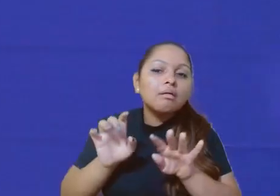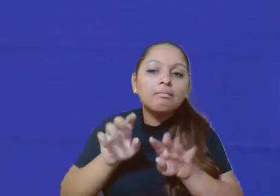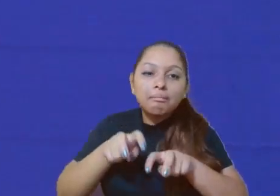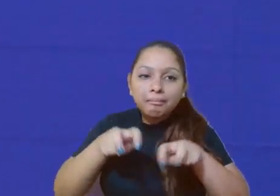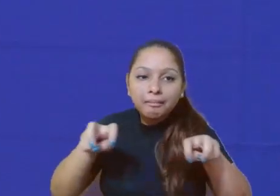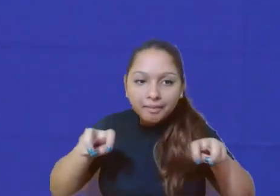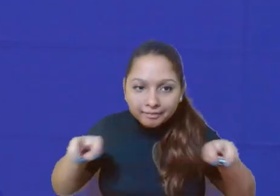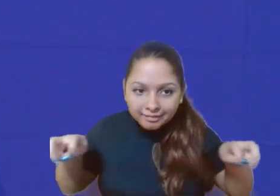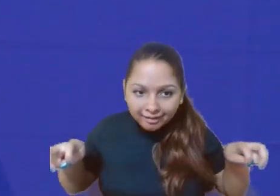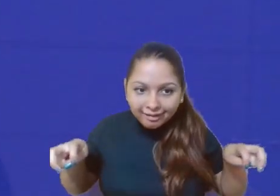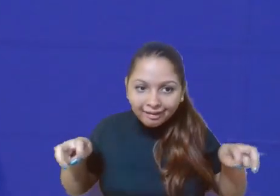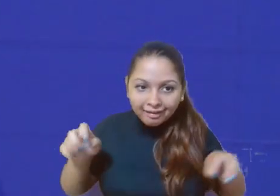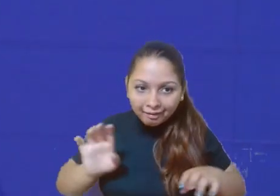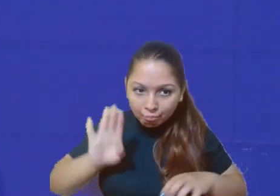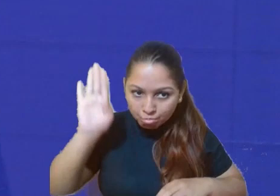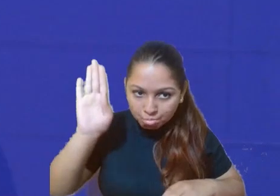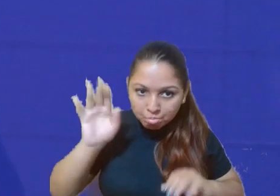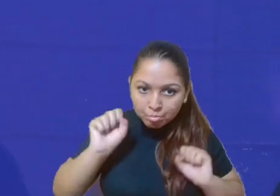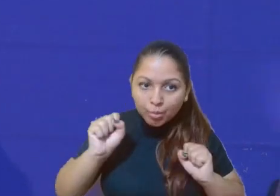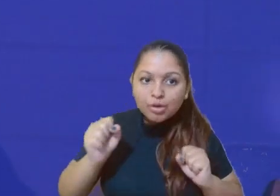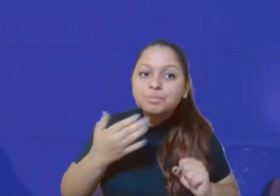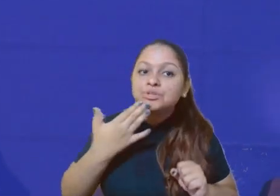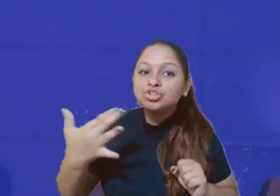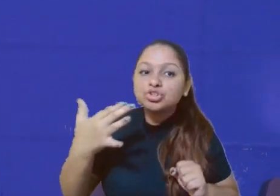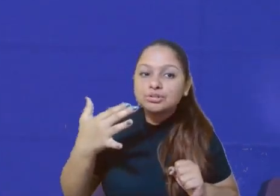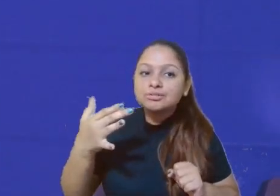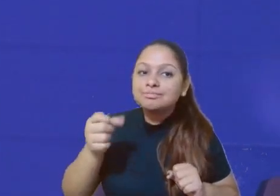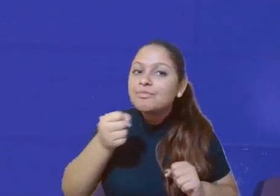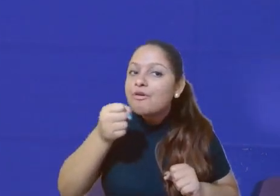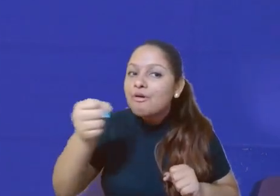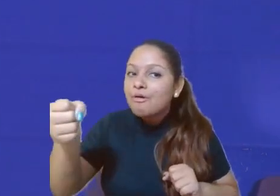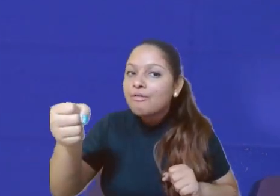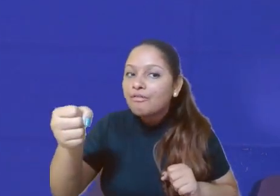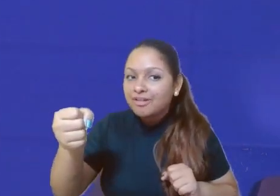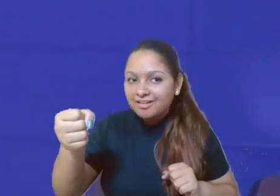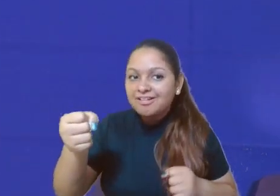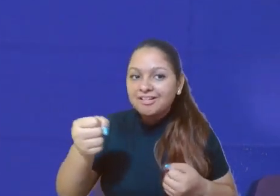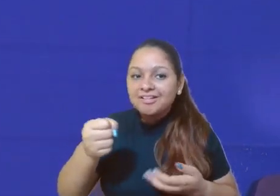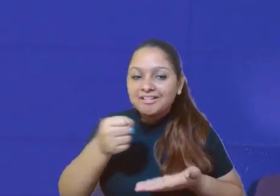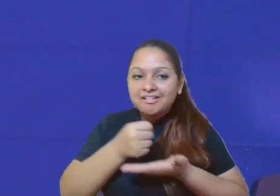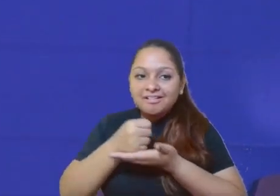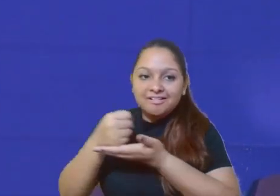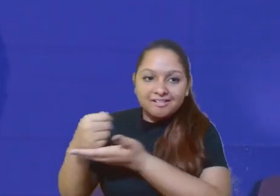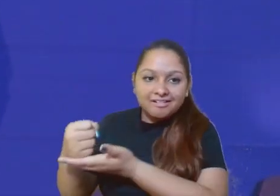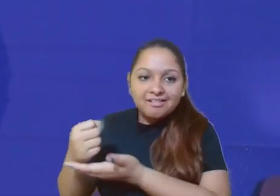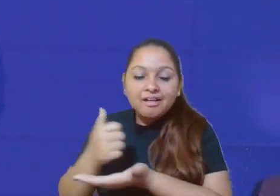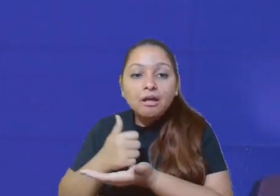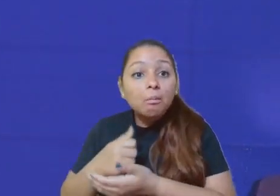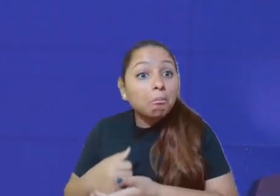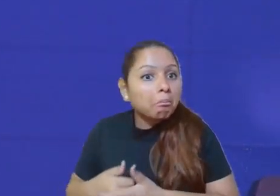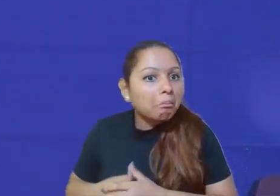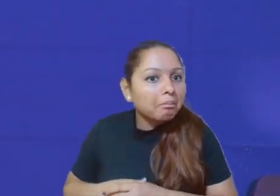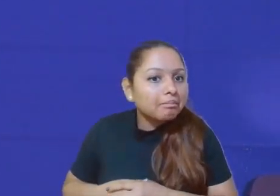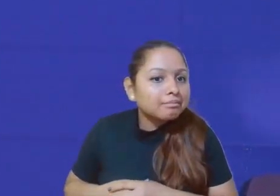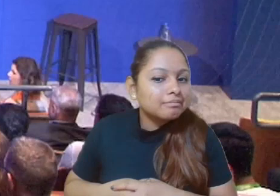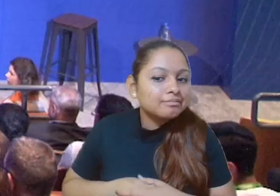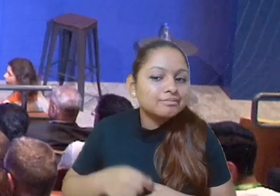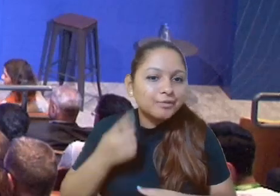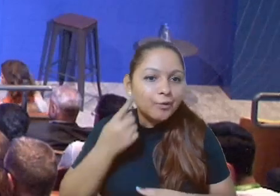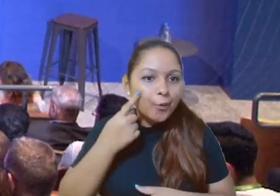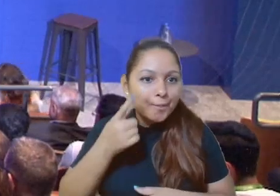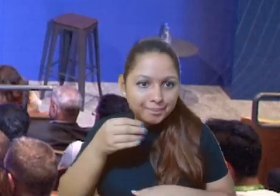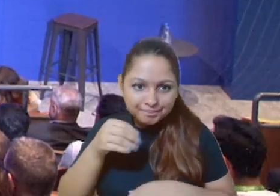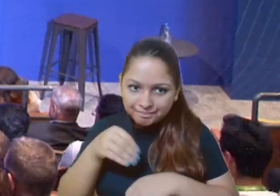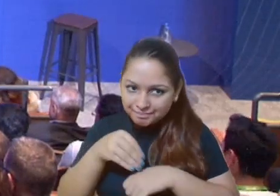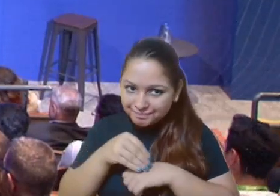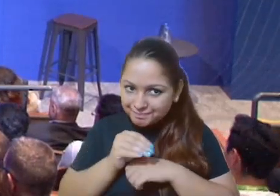If someone wants to ask a question, you can ask for the microphone and you can ask your question. Can I mention a consequence? I think the consequence